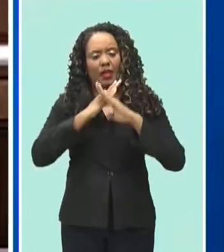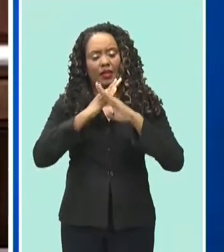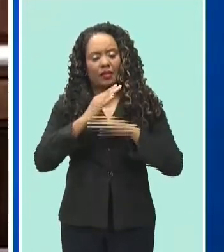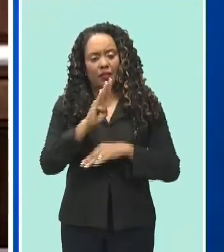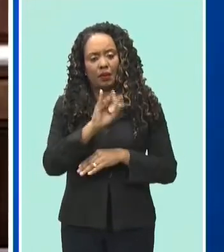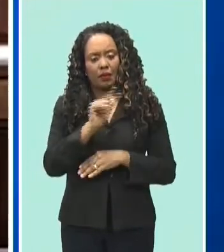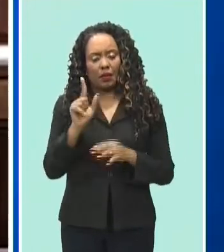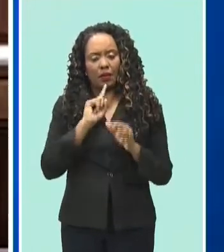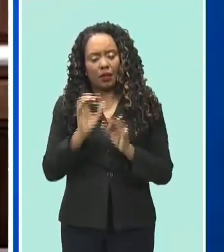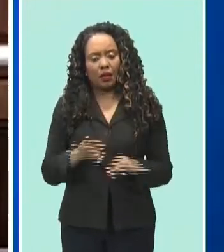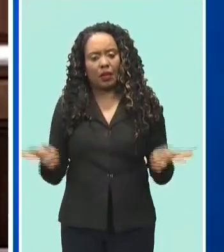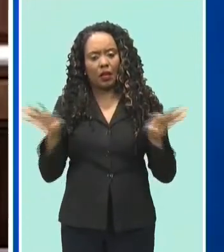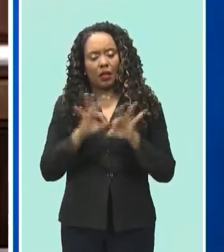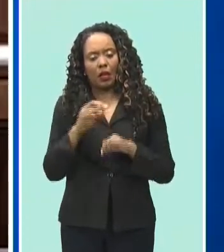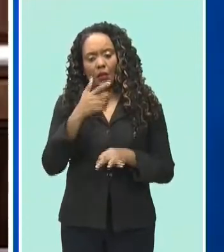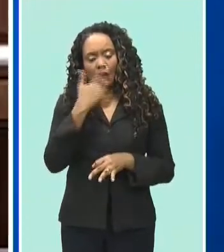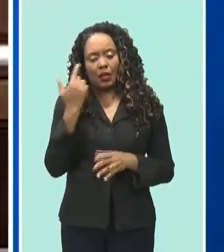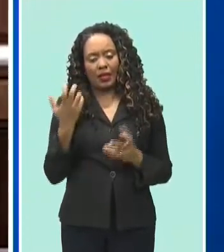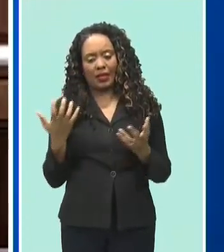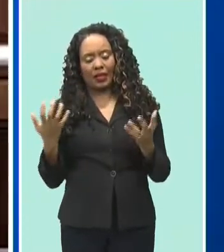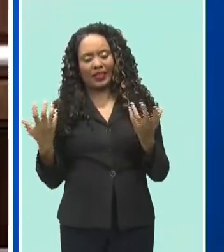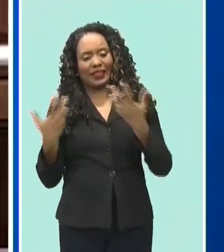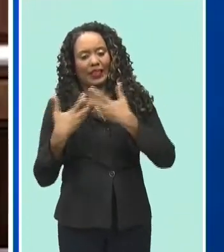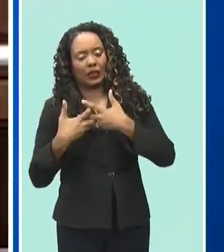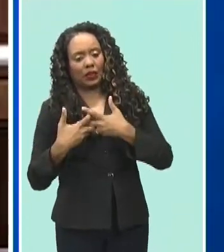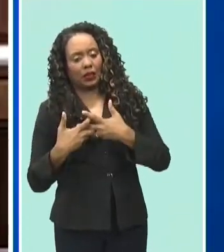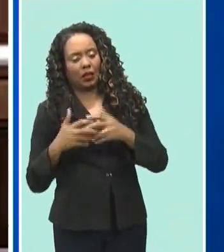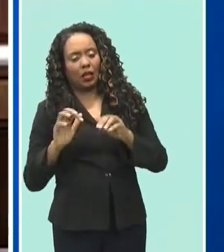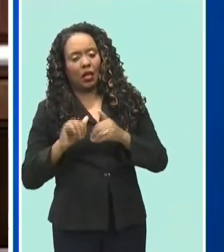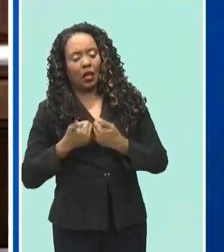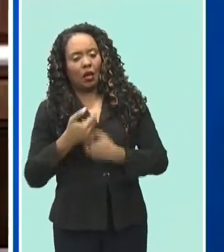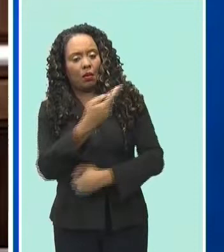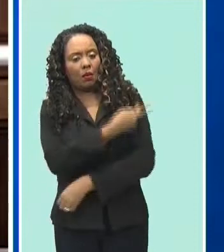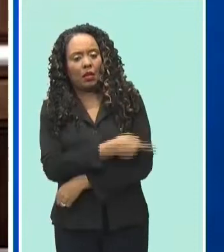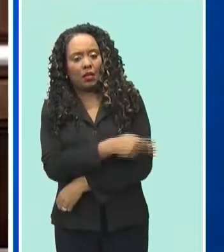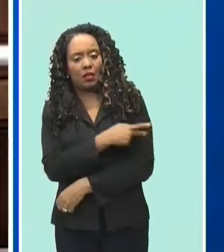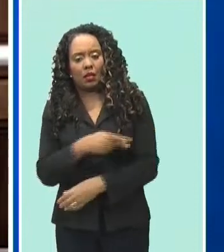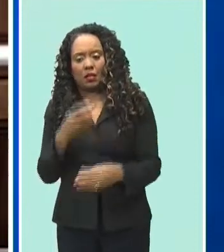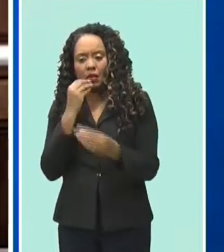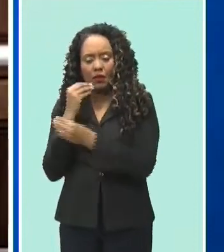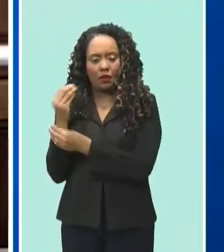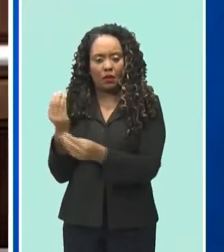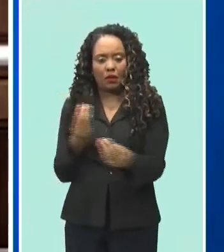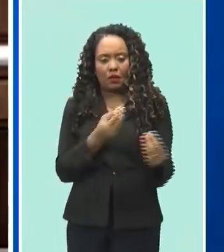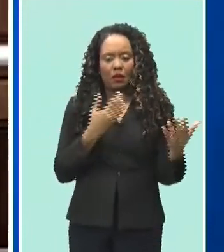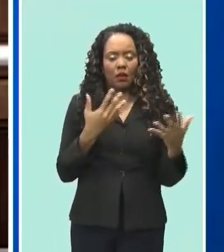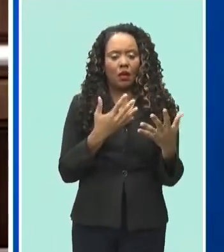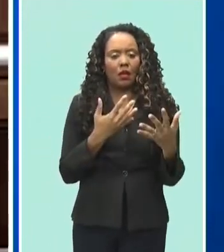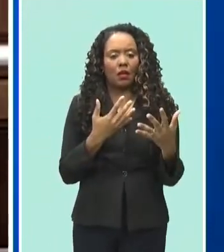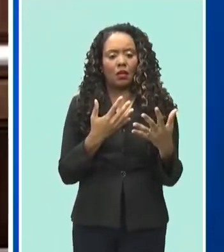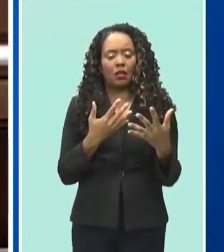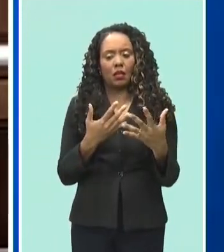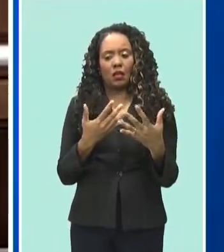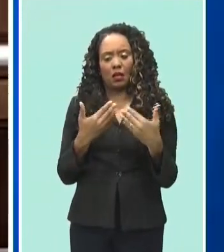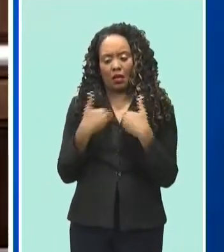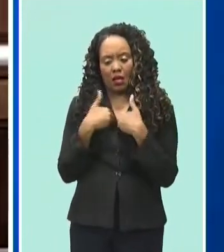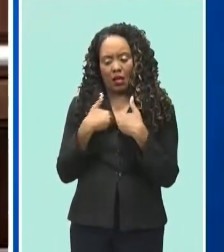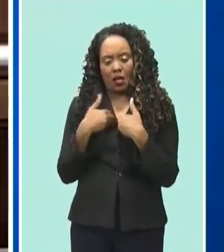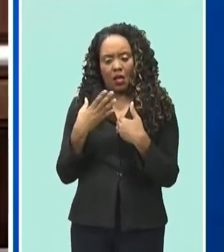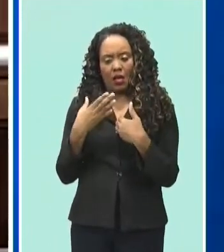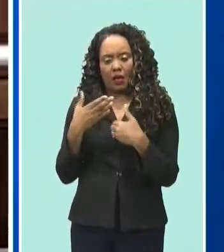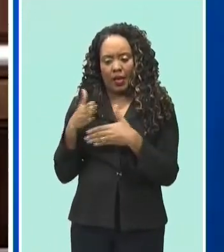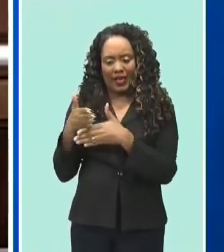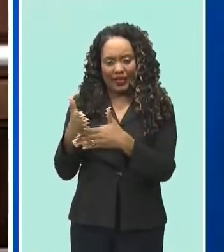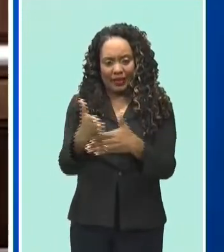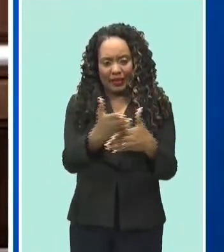it is directly connected to the way patient information in this country is captured, stored, and shared